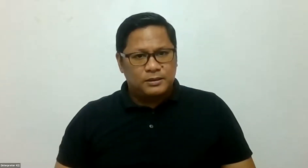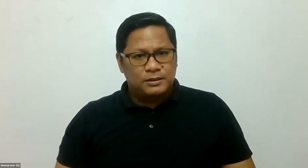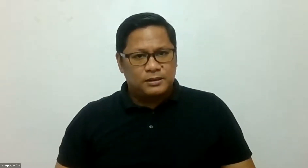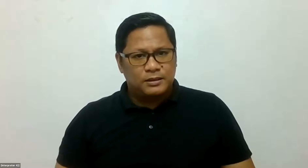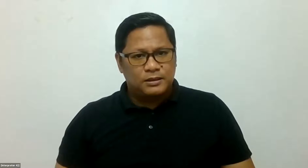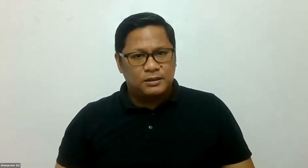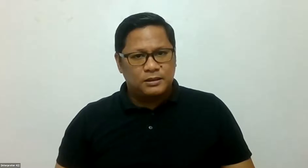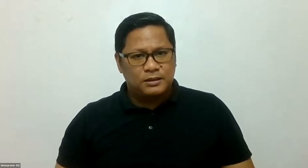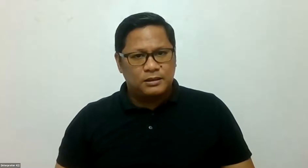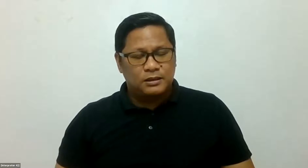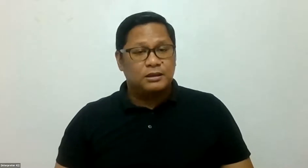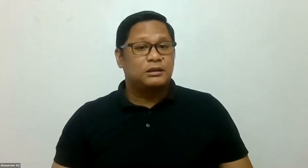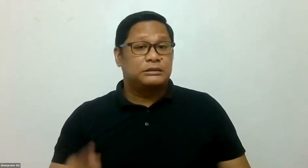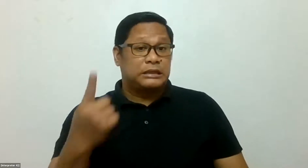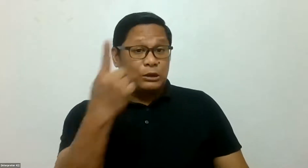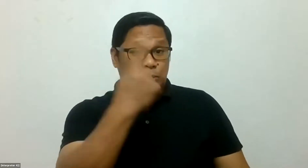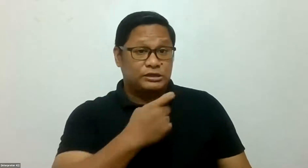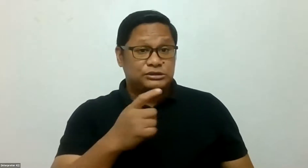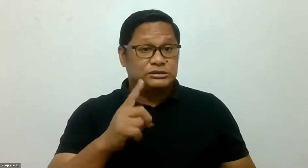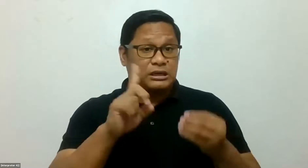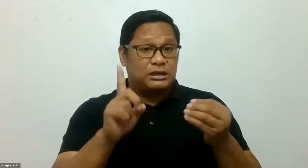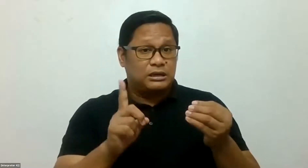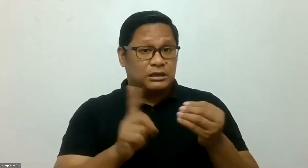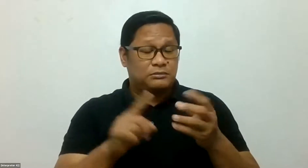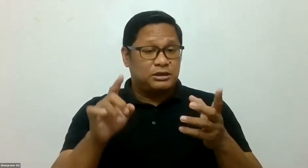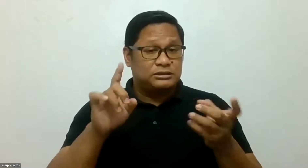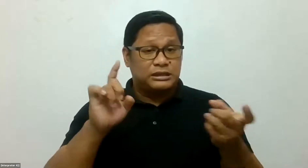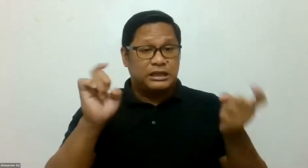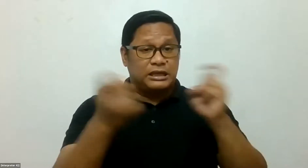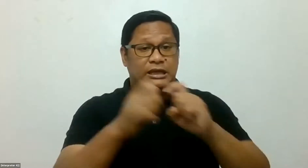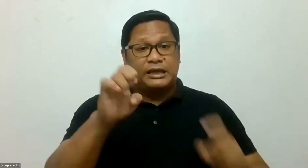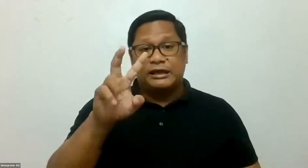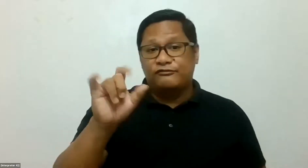Sorry. The question is with regards with the devolution, right? Yes.